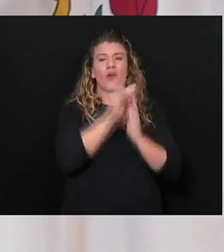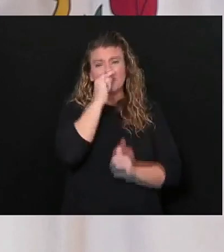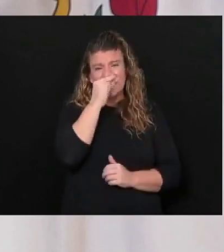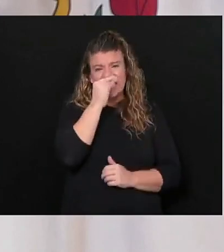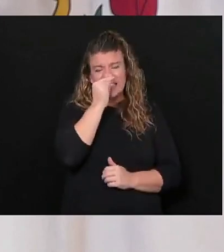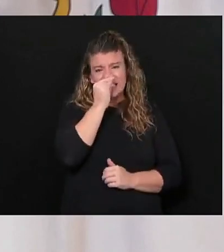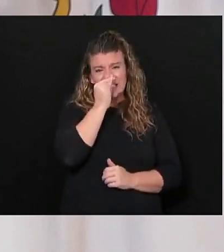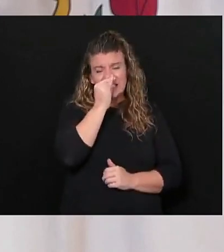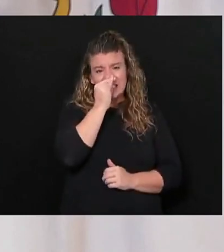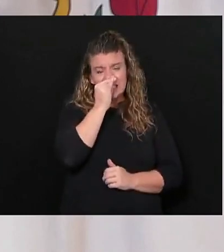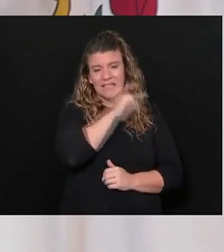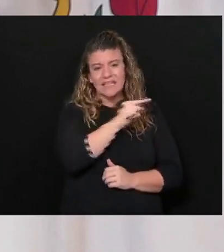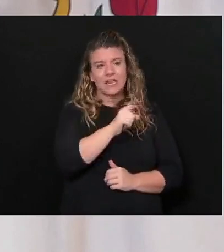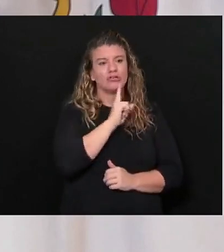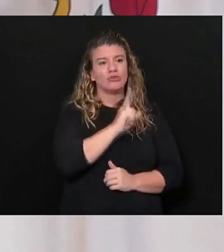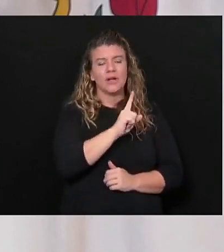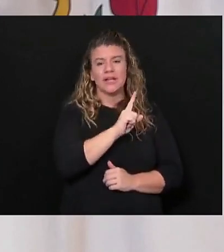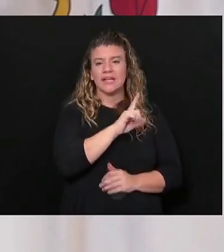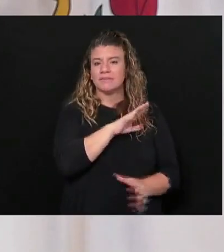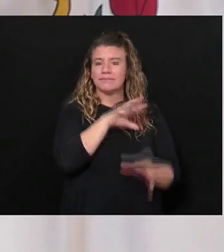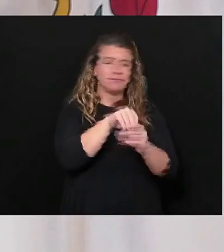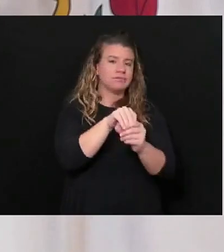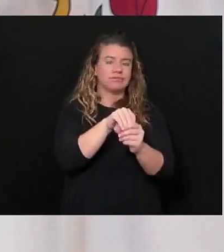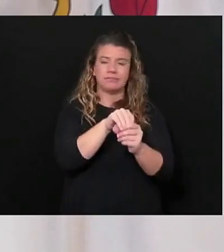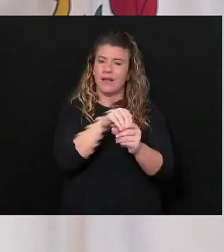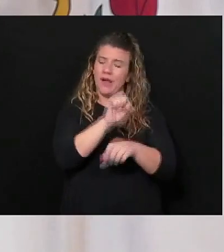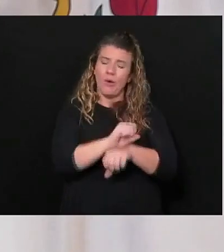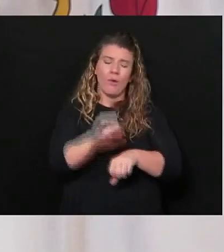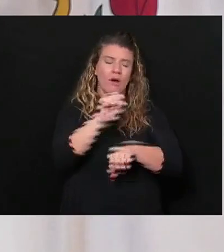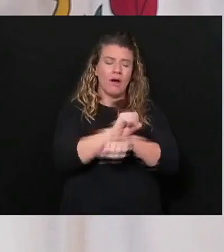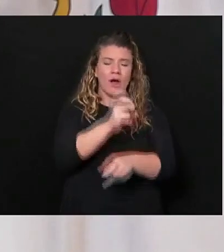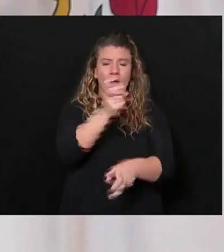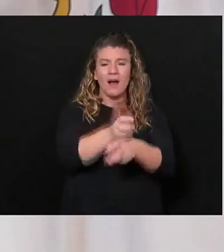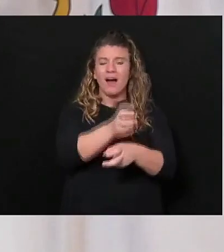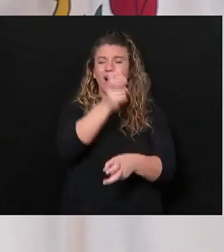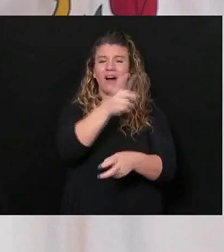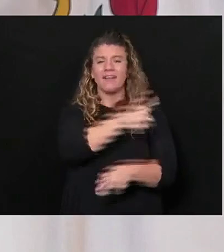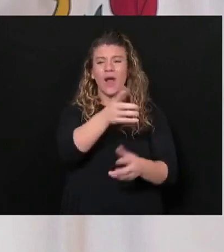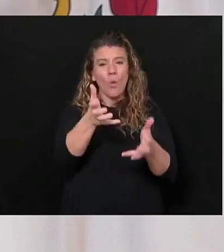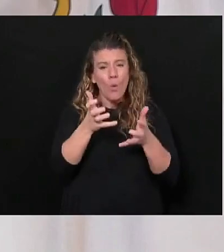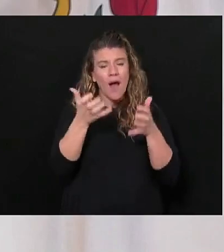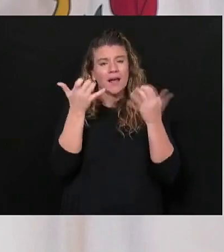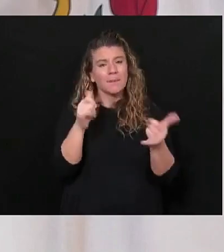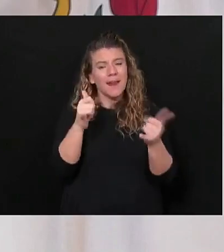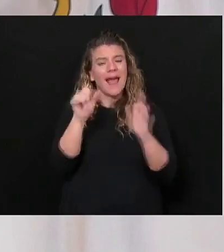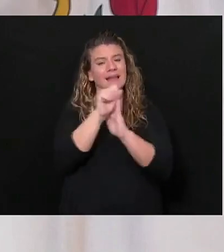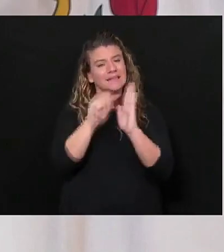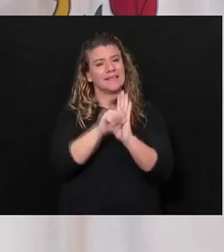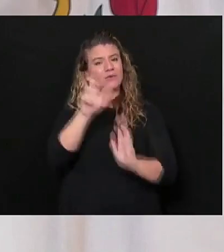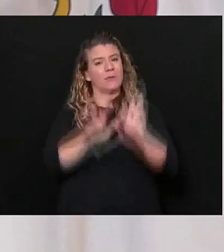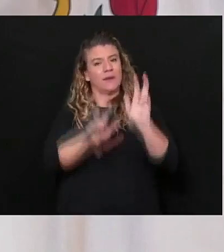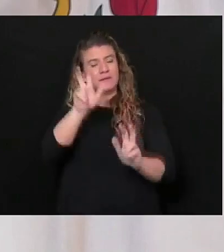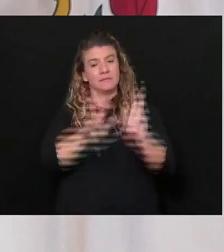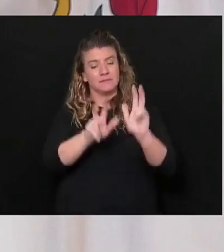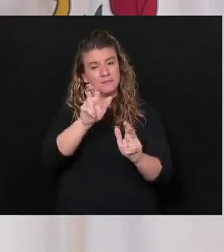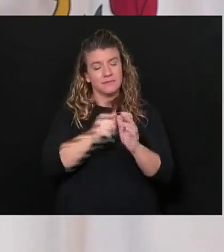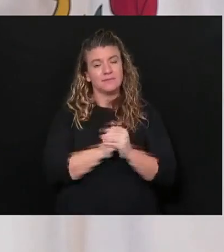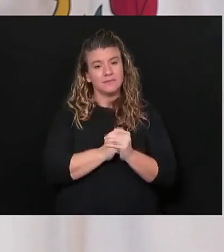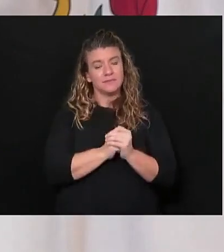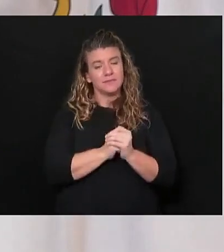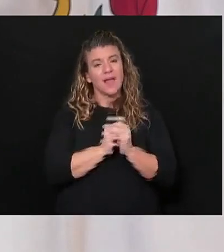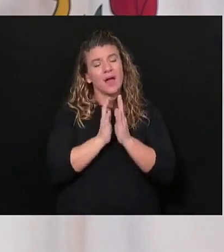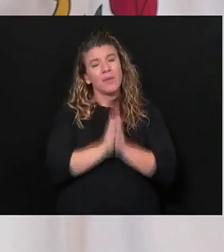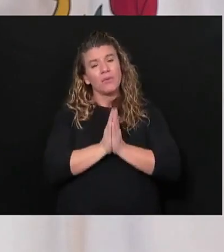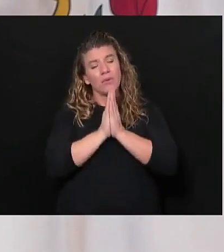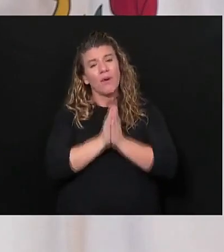that really, gave everything in the world and just want to play in a state tournament. Say a prayer